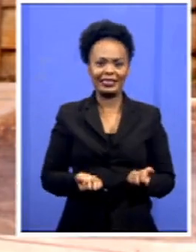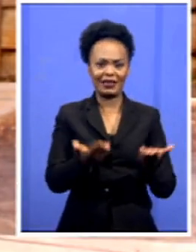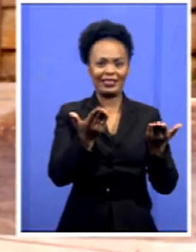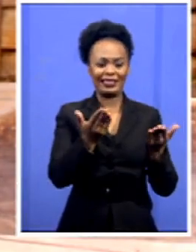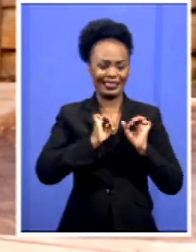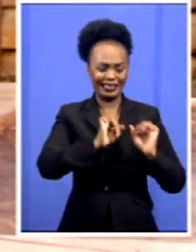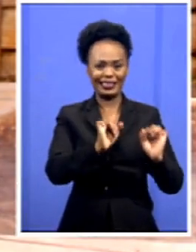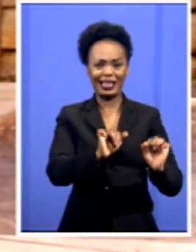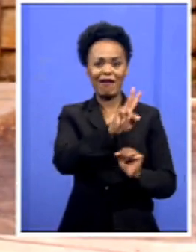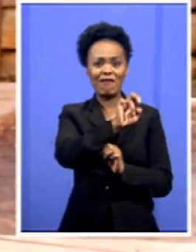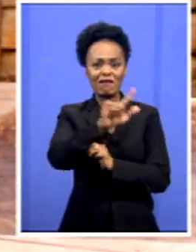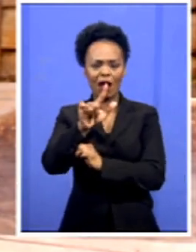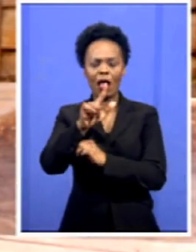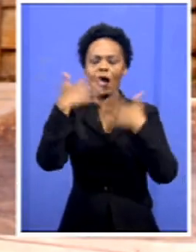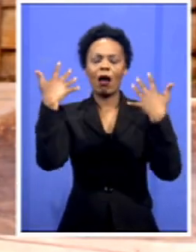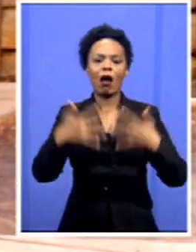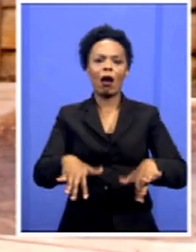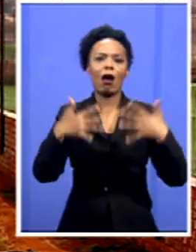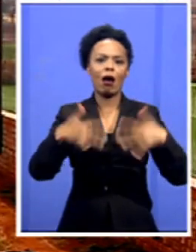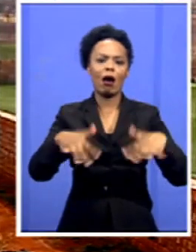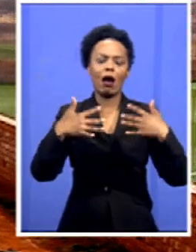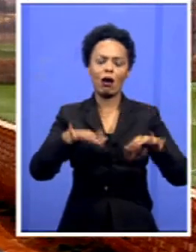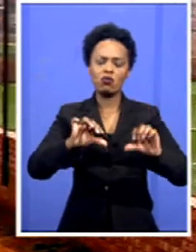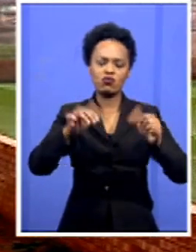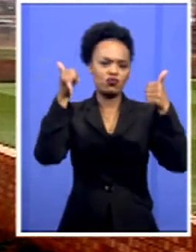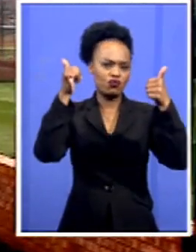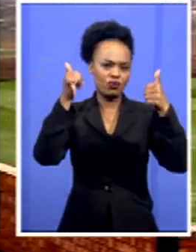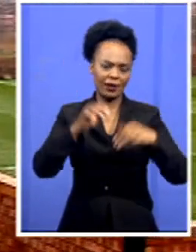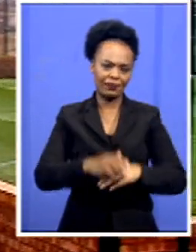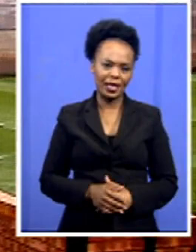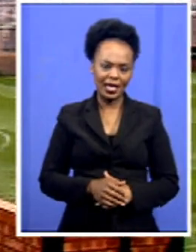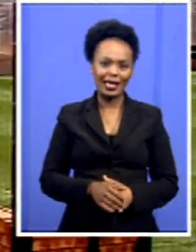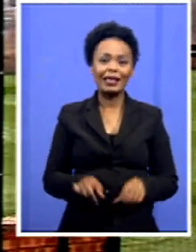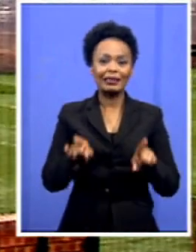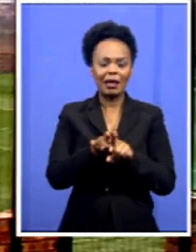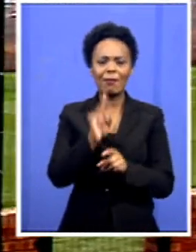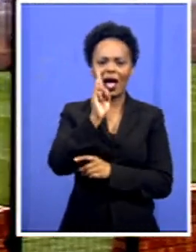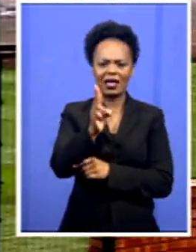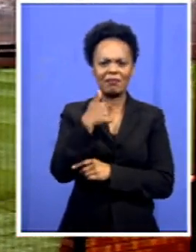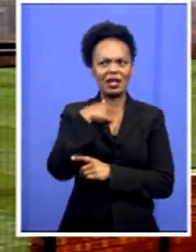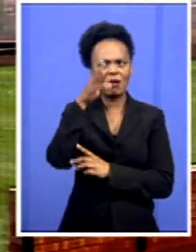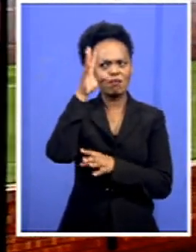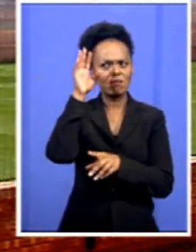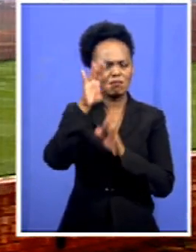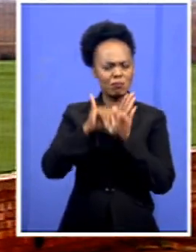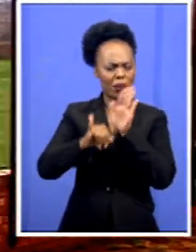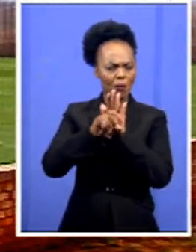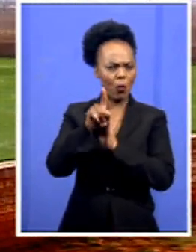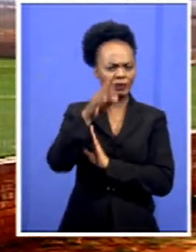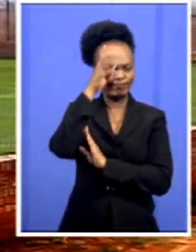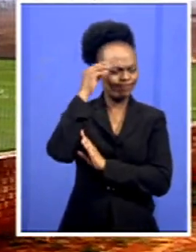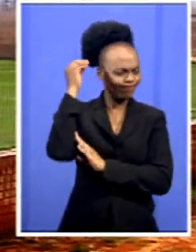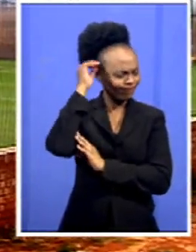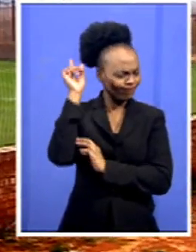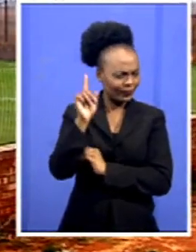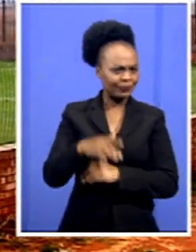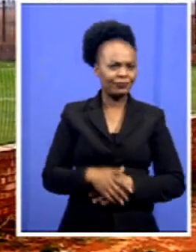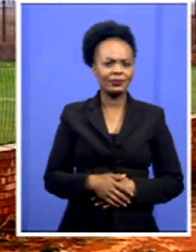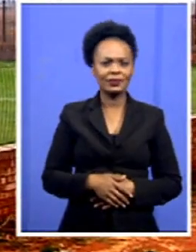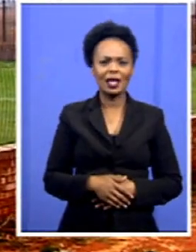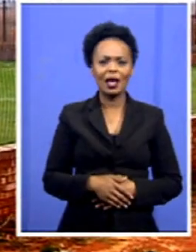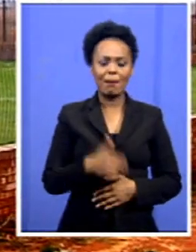is much better. And again, what I've realized is it's not only